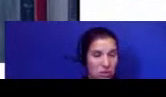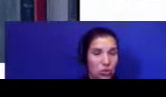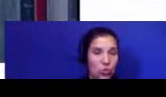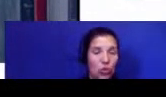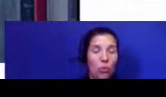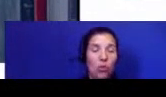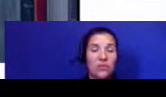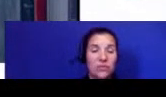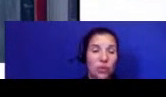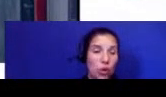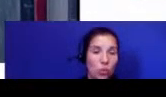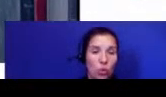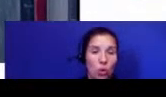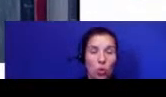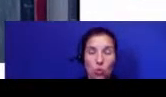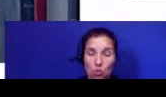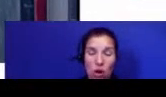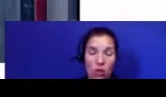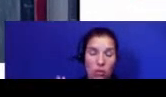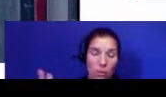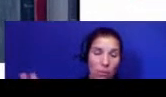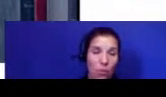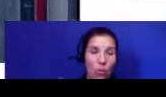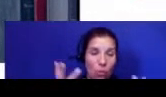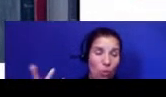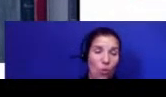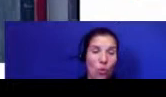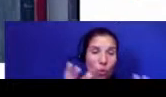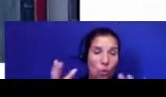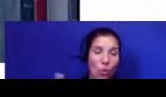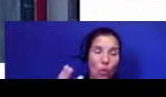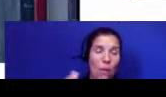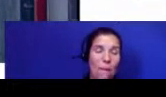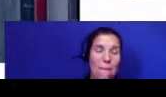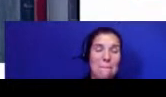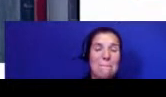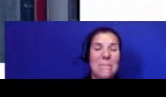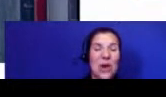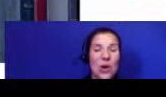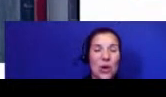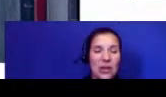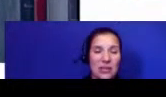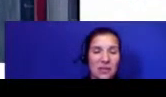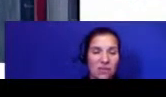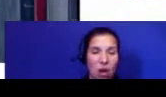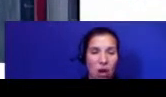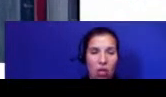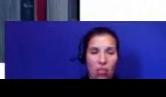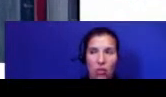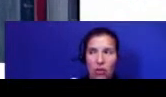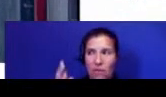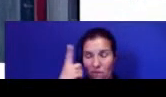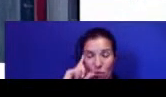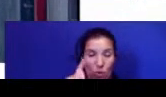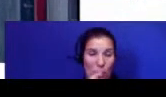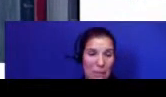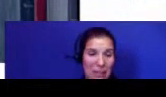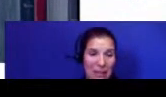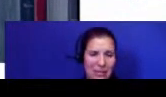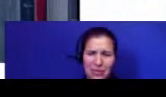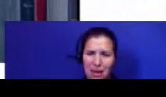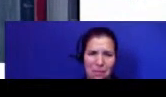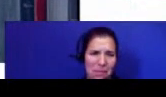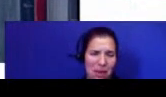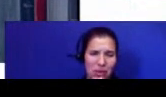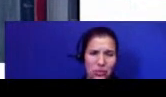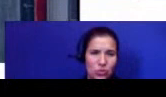while continuing to pour hundreds of millions of dollars into policing in schools has not made our schools any safer, and